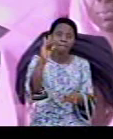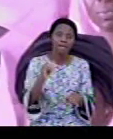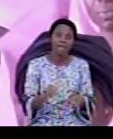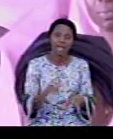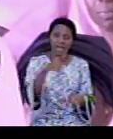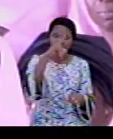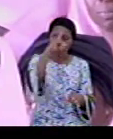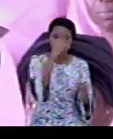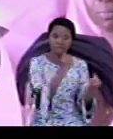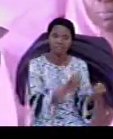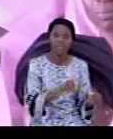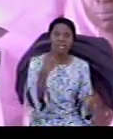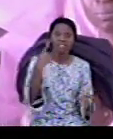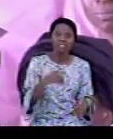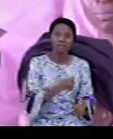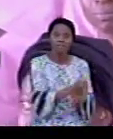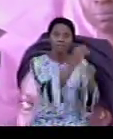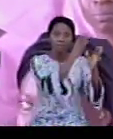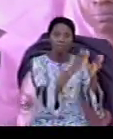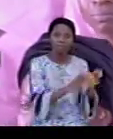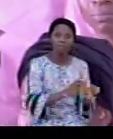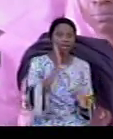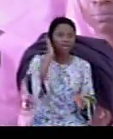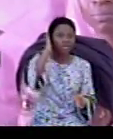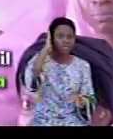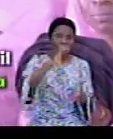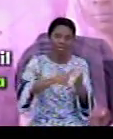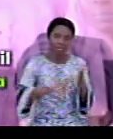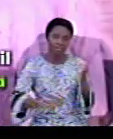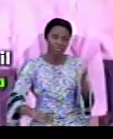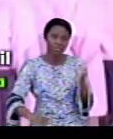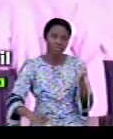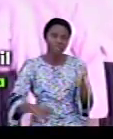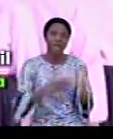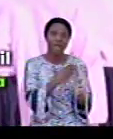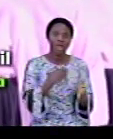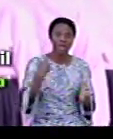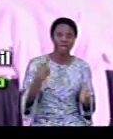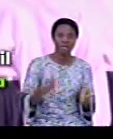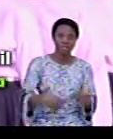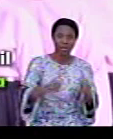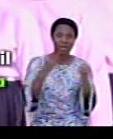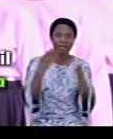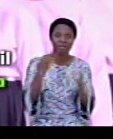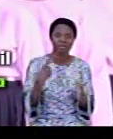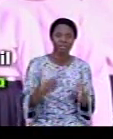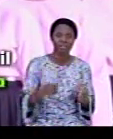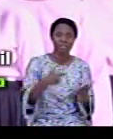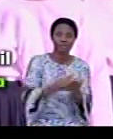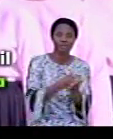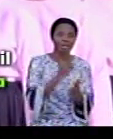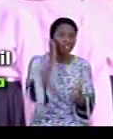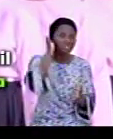Mountain shall be moved, and the power of the the gospel